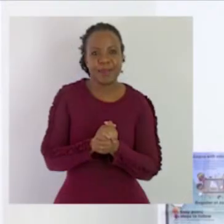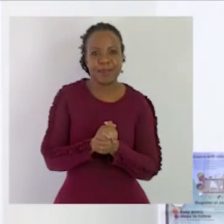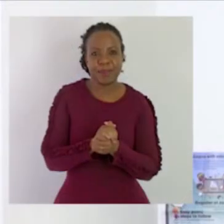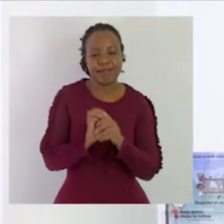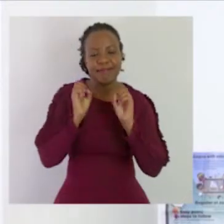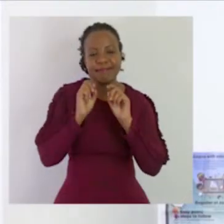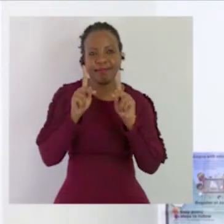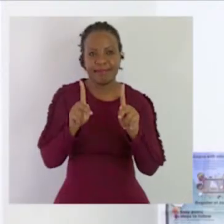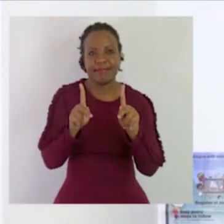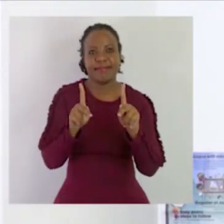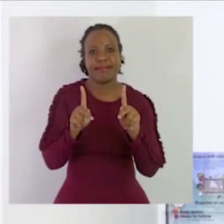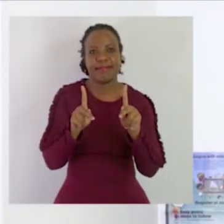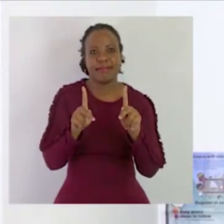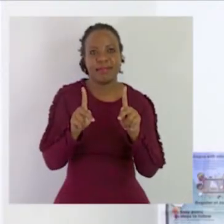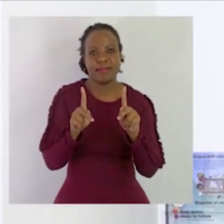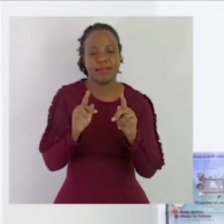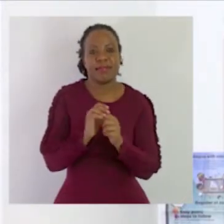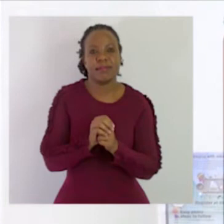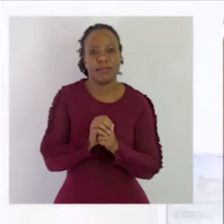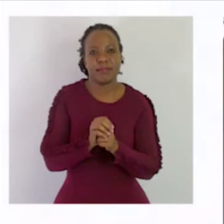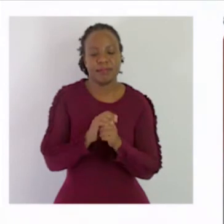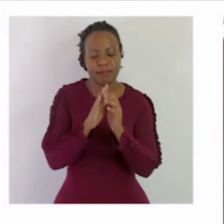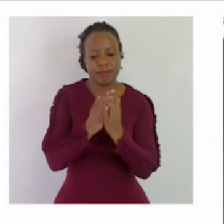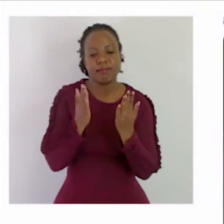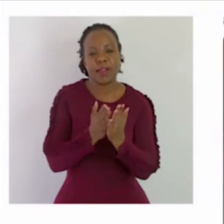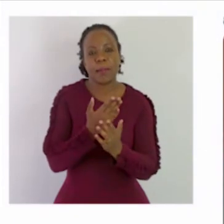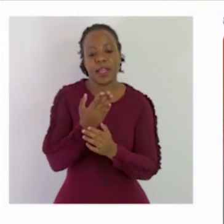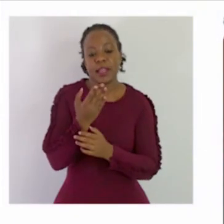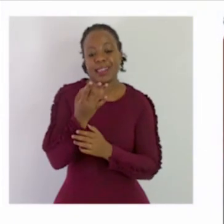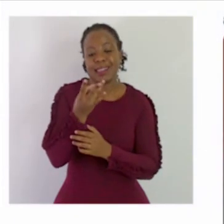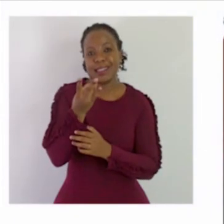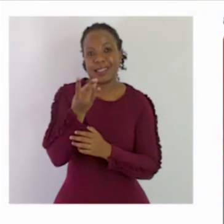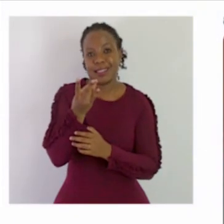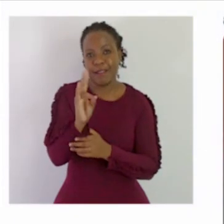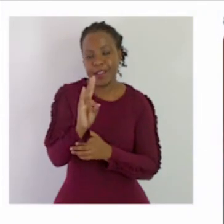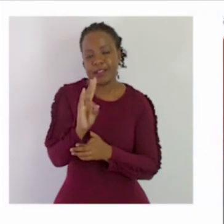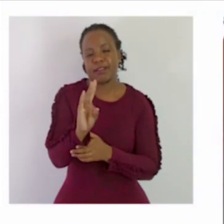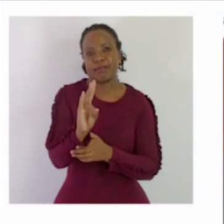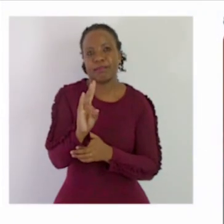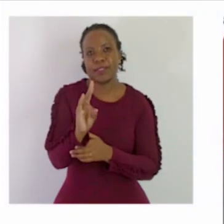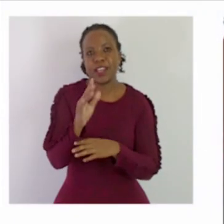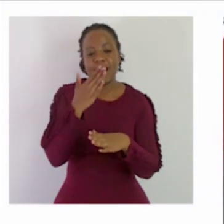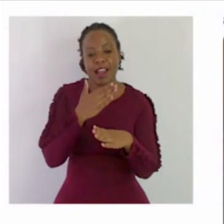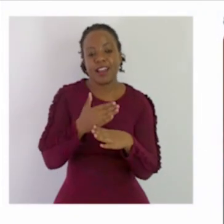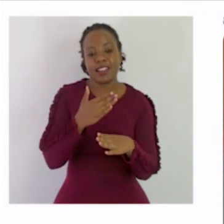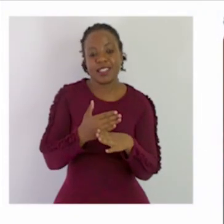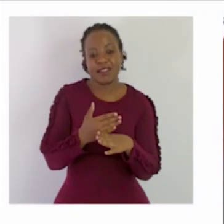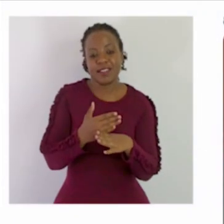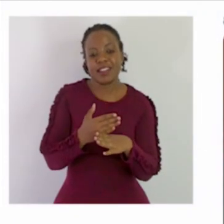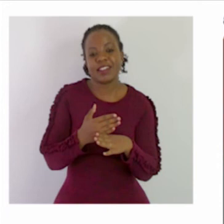All right, still on our page 7 of the booklet, activity 8